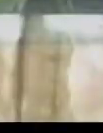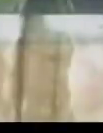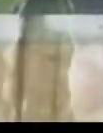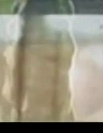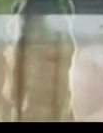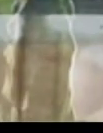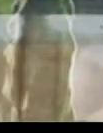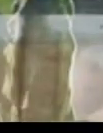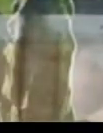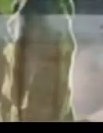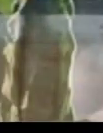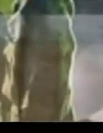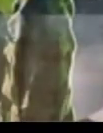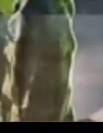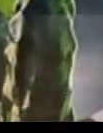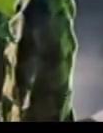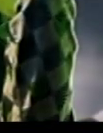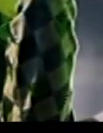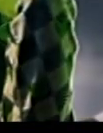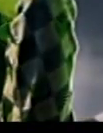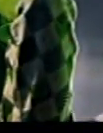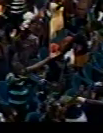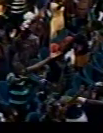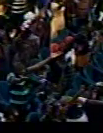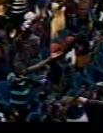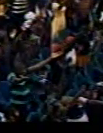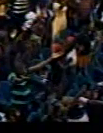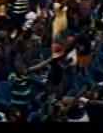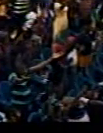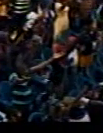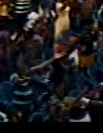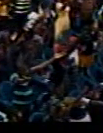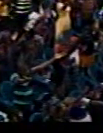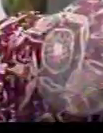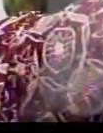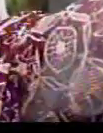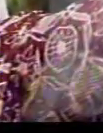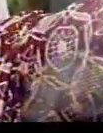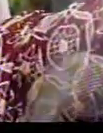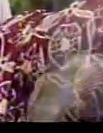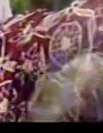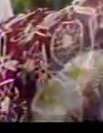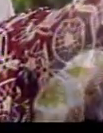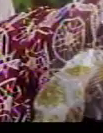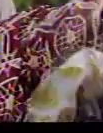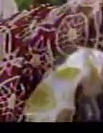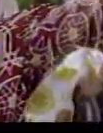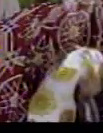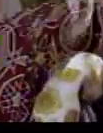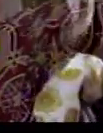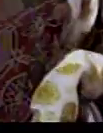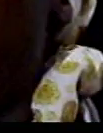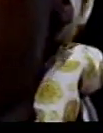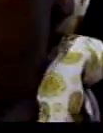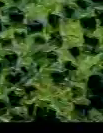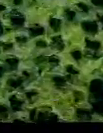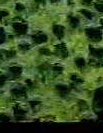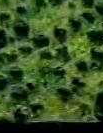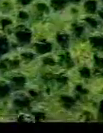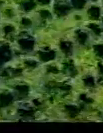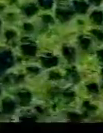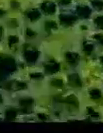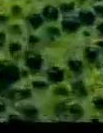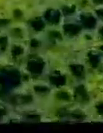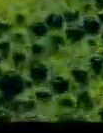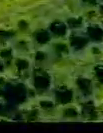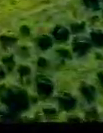the benefits of the promise of God in your life, it is cancelled in Jesus' name. The land